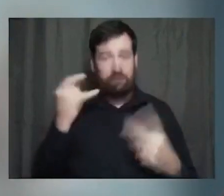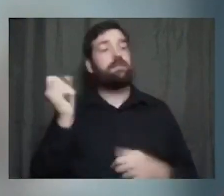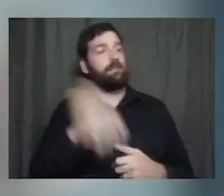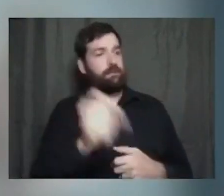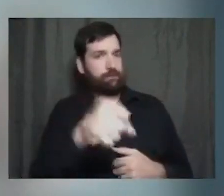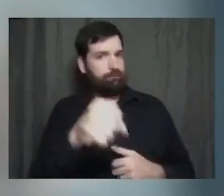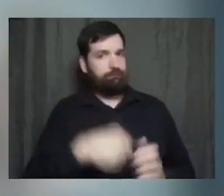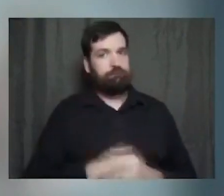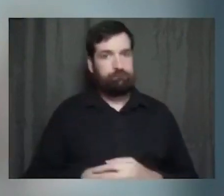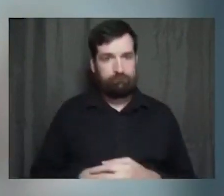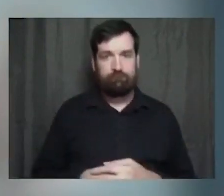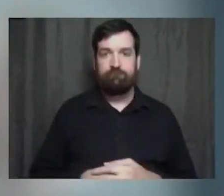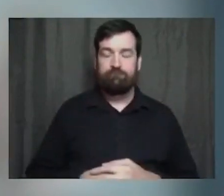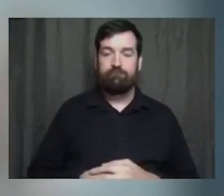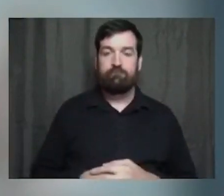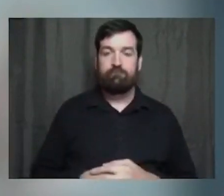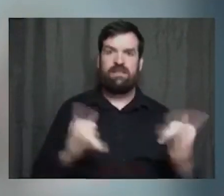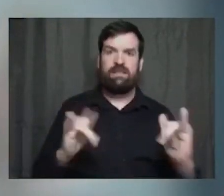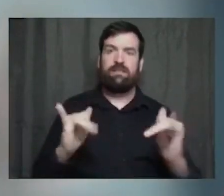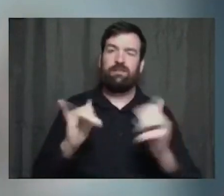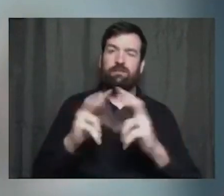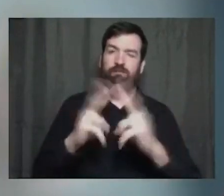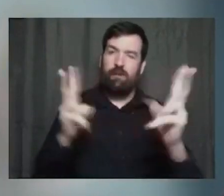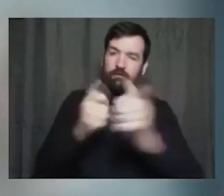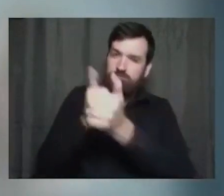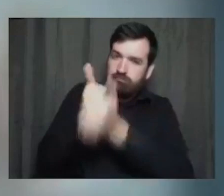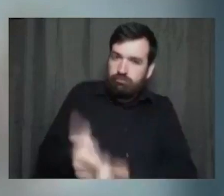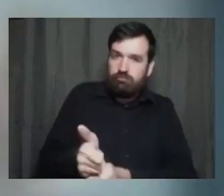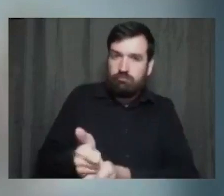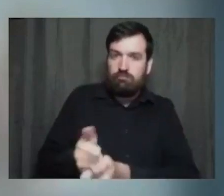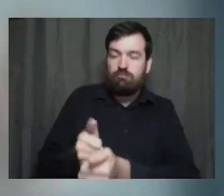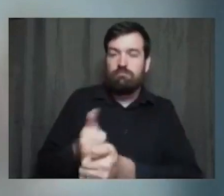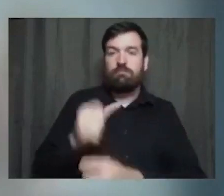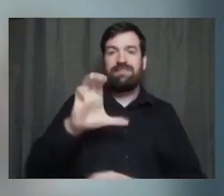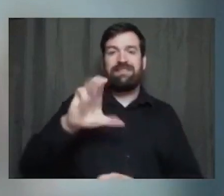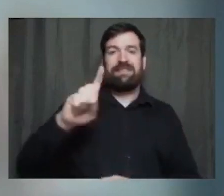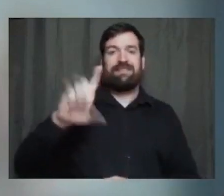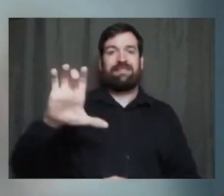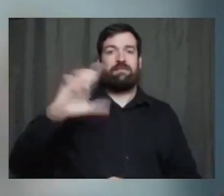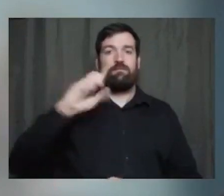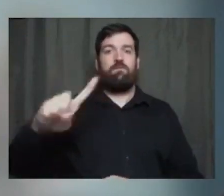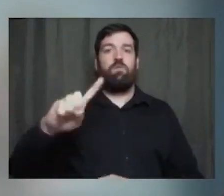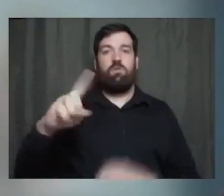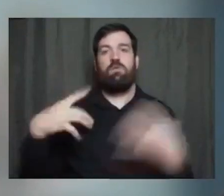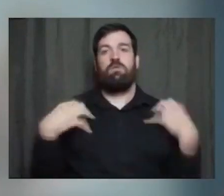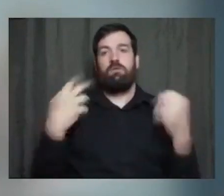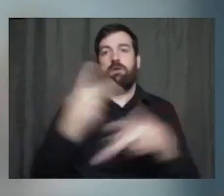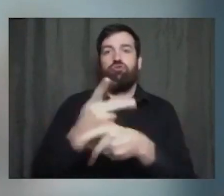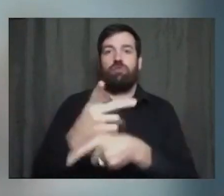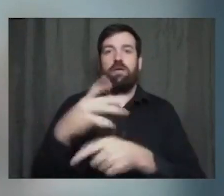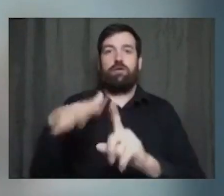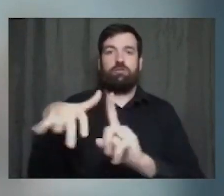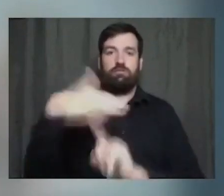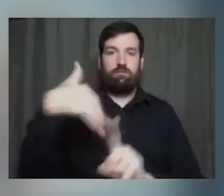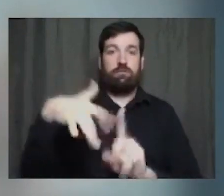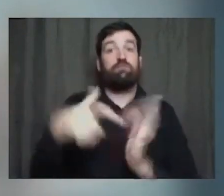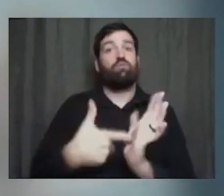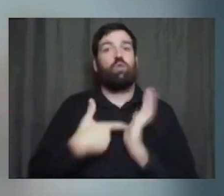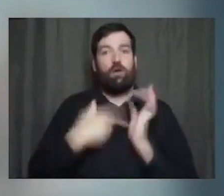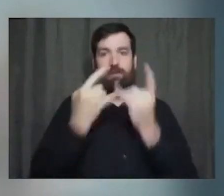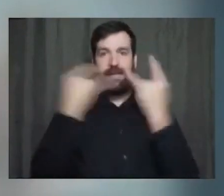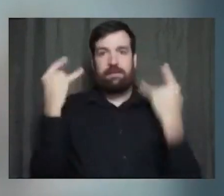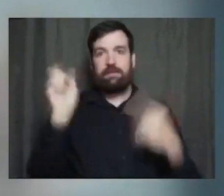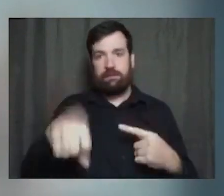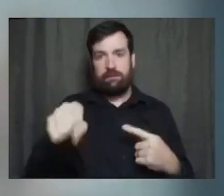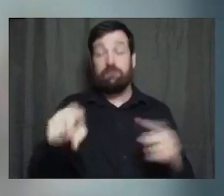still closely following CDC guidelines that are set forth for healthcare settings. So we do require masks, and we are